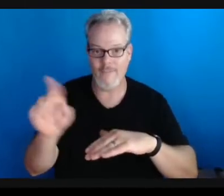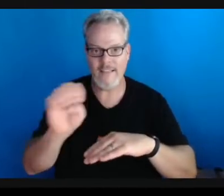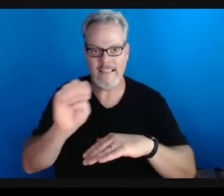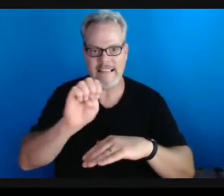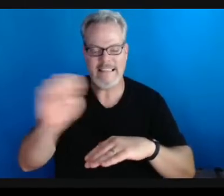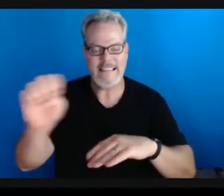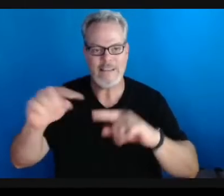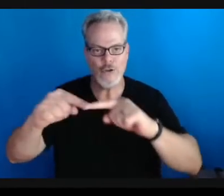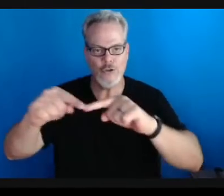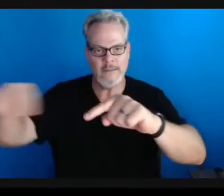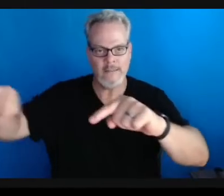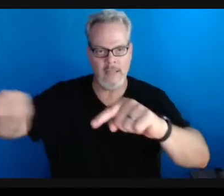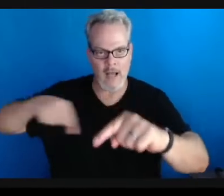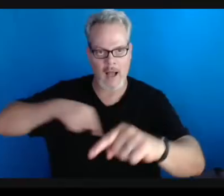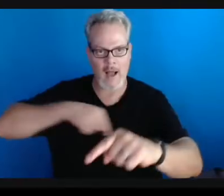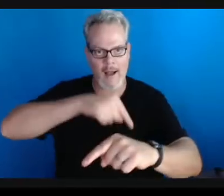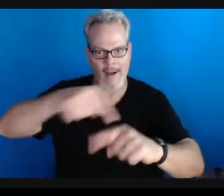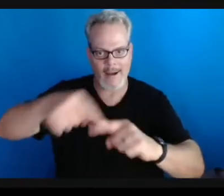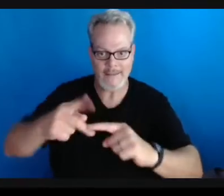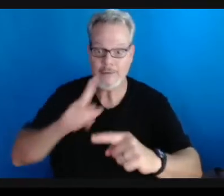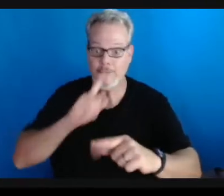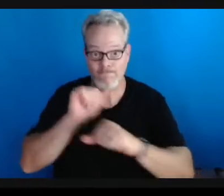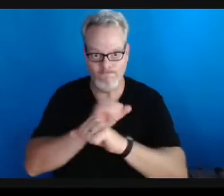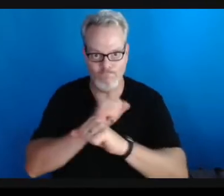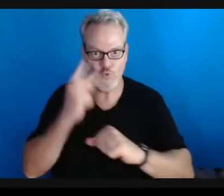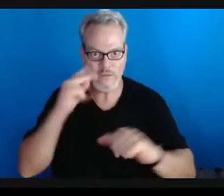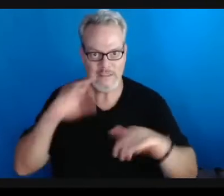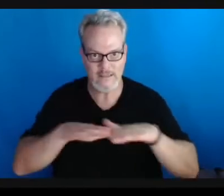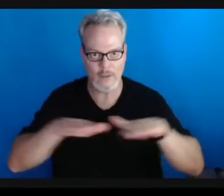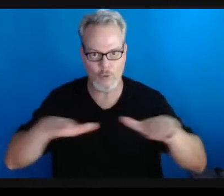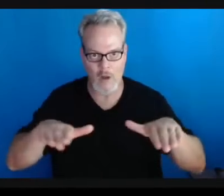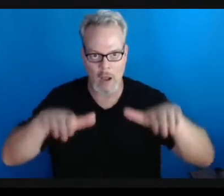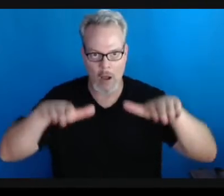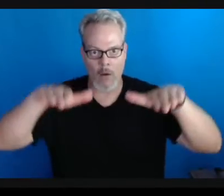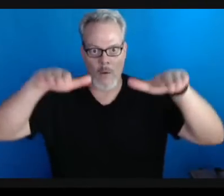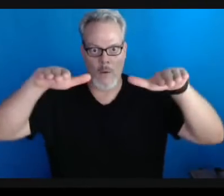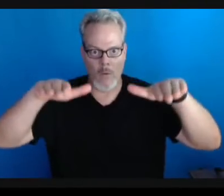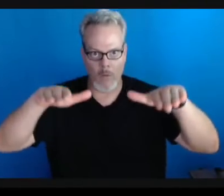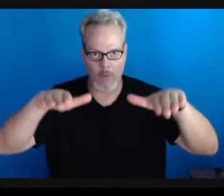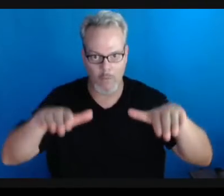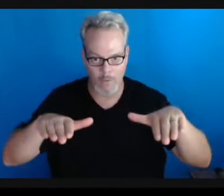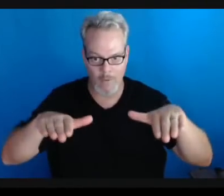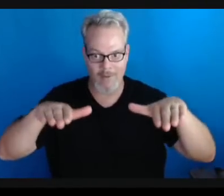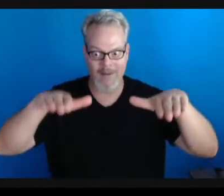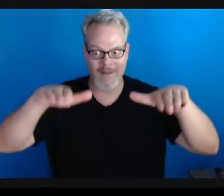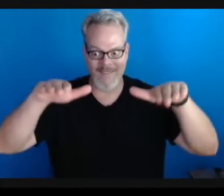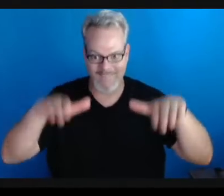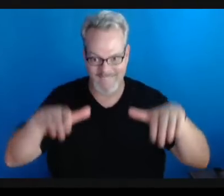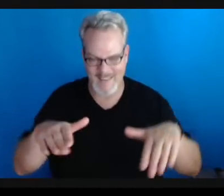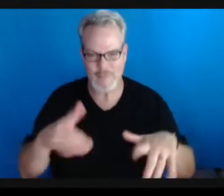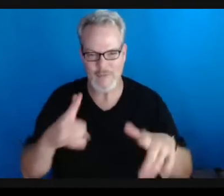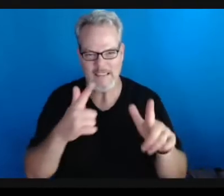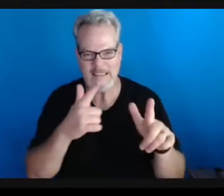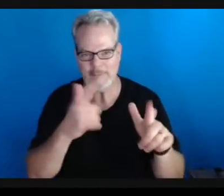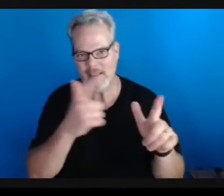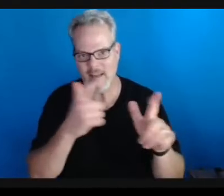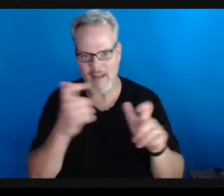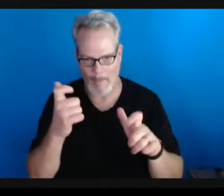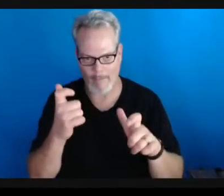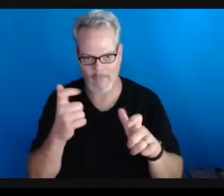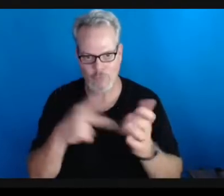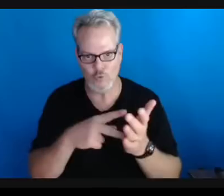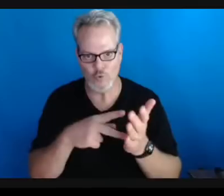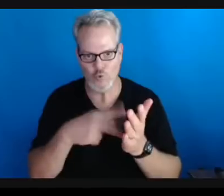see the ground rising on there. And let me, just for the sake of change here, let's speed it up. Let's make it twice as